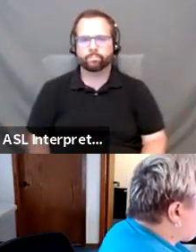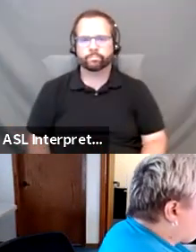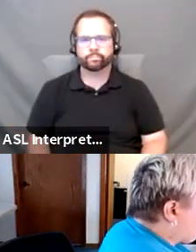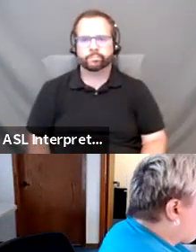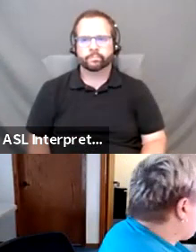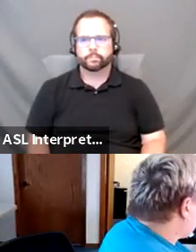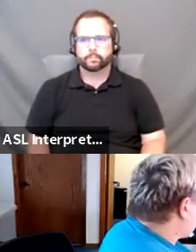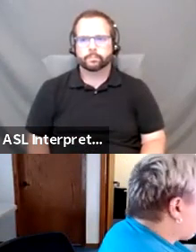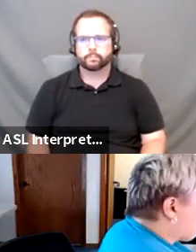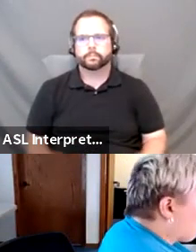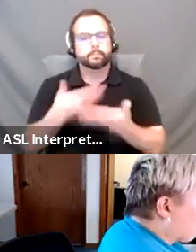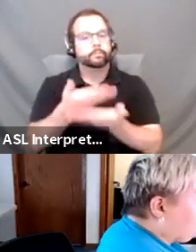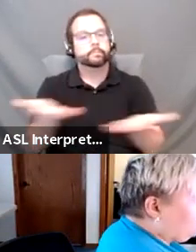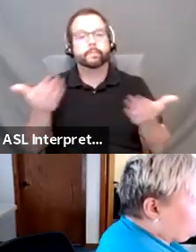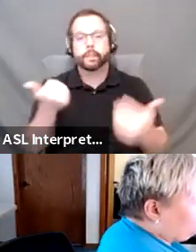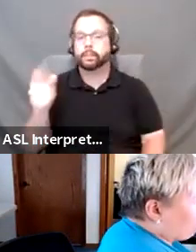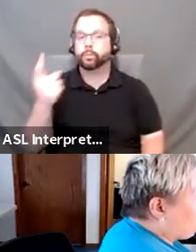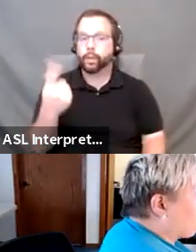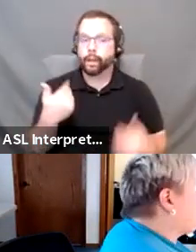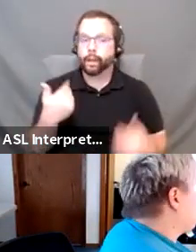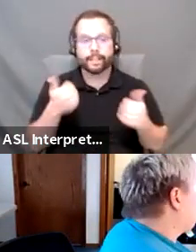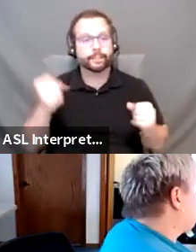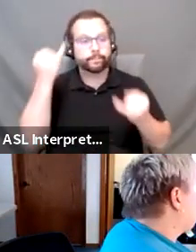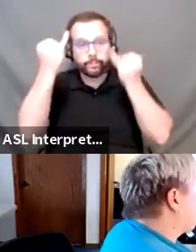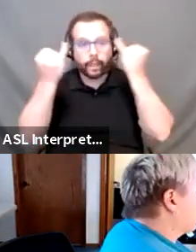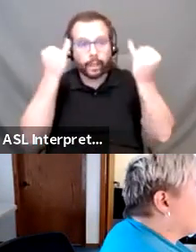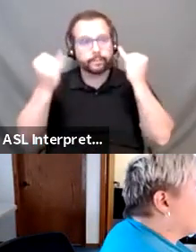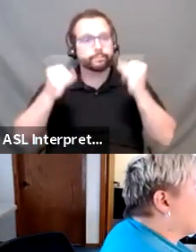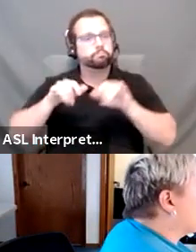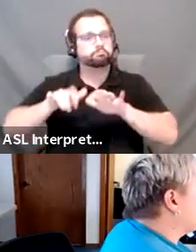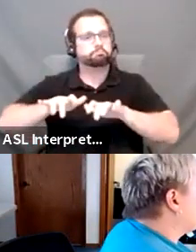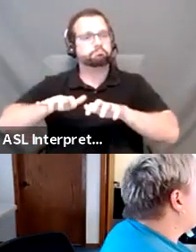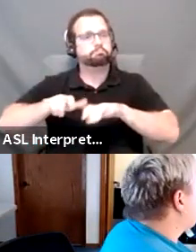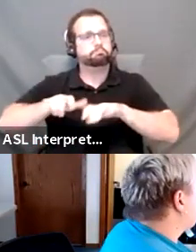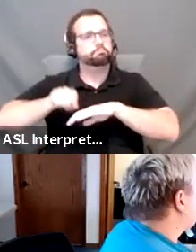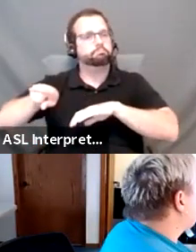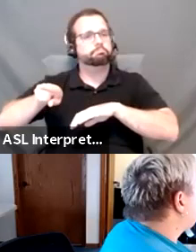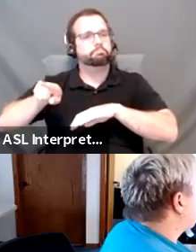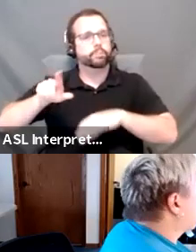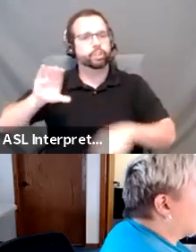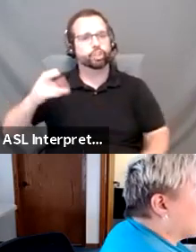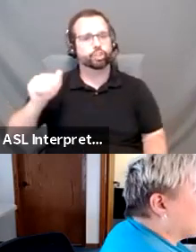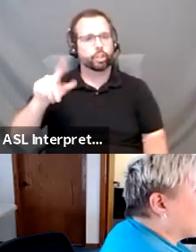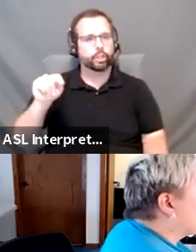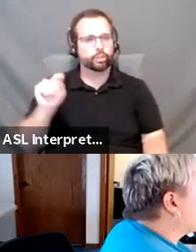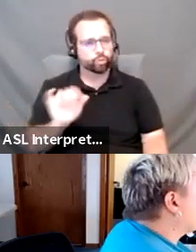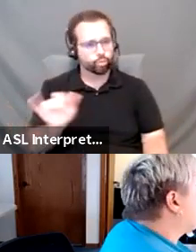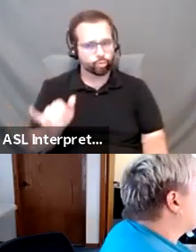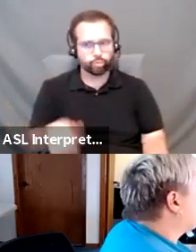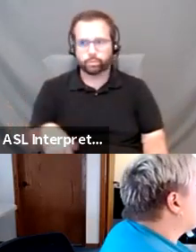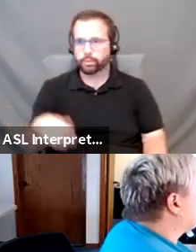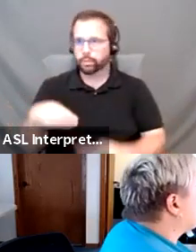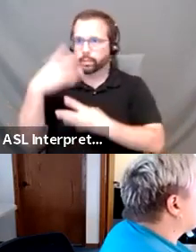to drop that in the chat as well. I see in the chat right now,